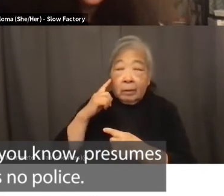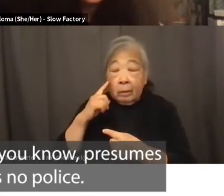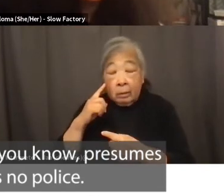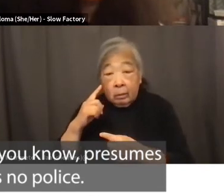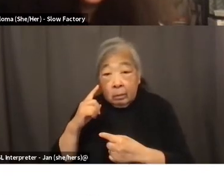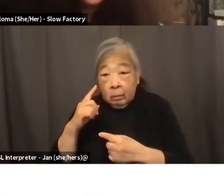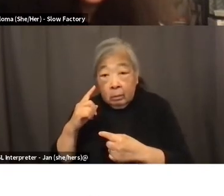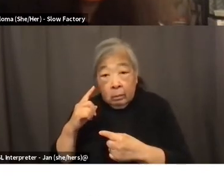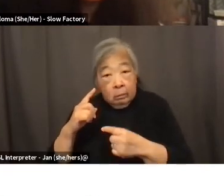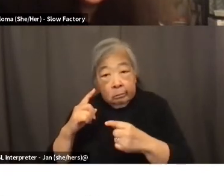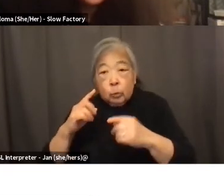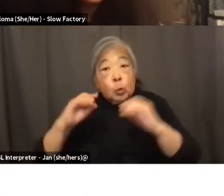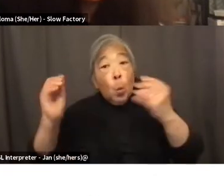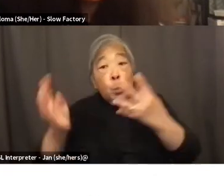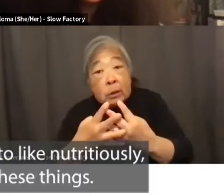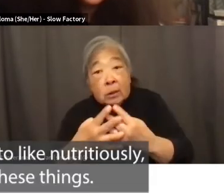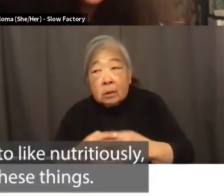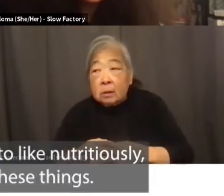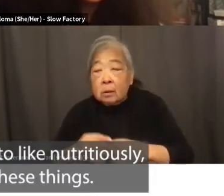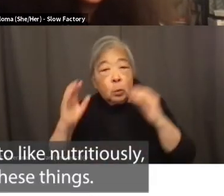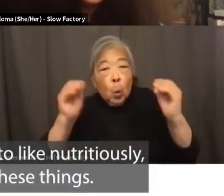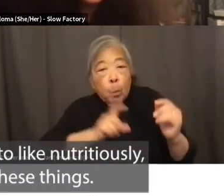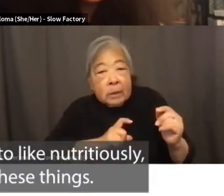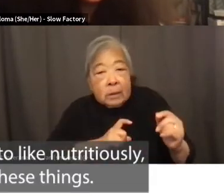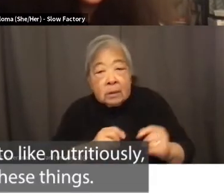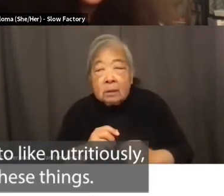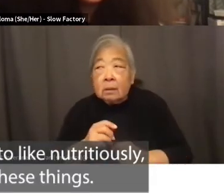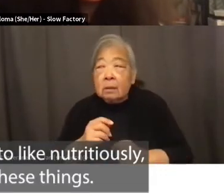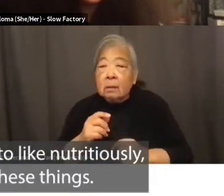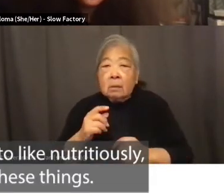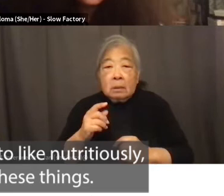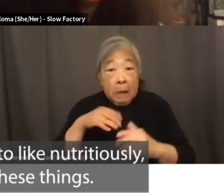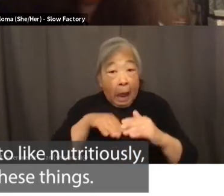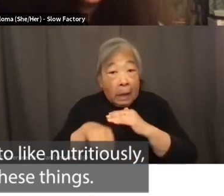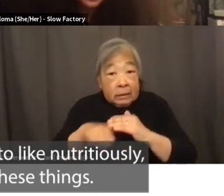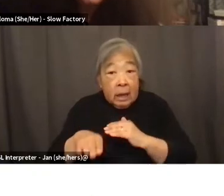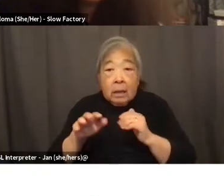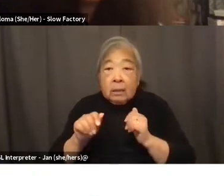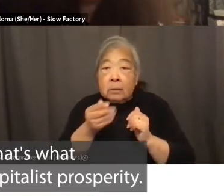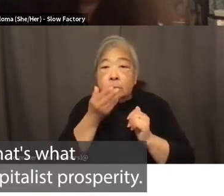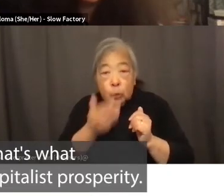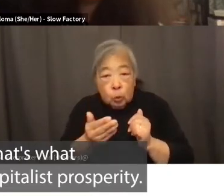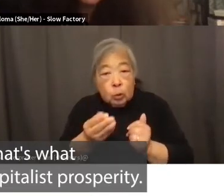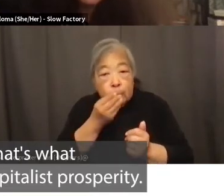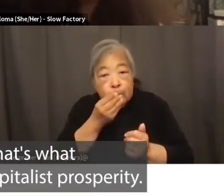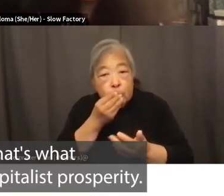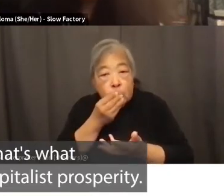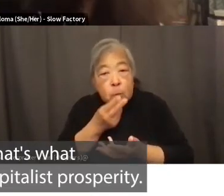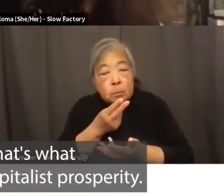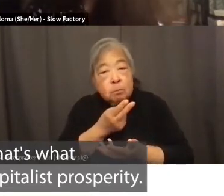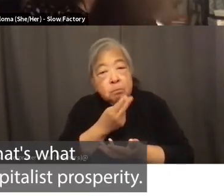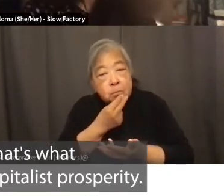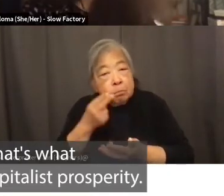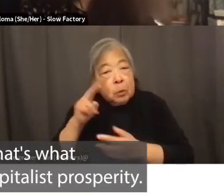no police. I think it's access to like nutritious food, like all of these things. To me, that's what I mean